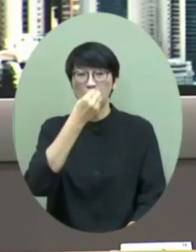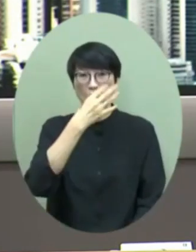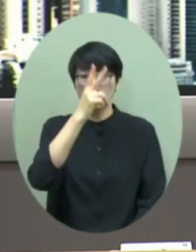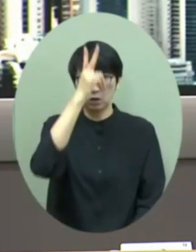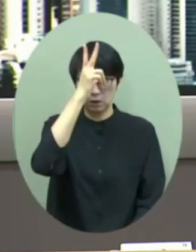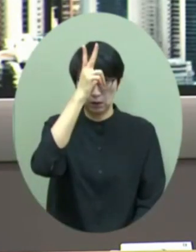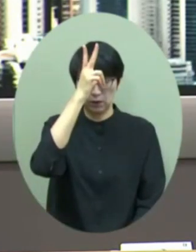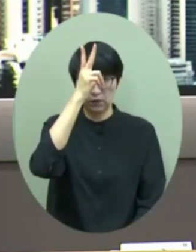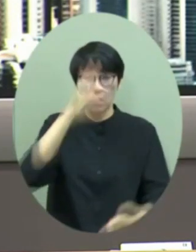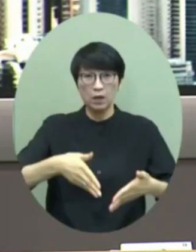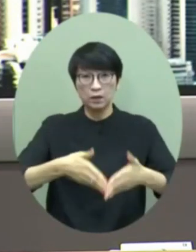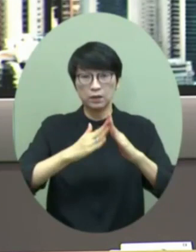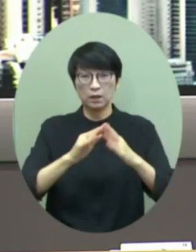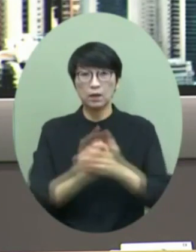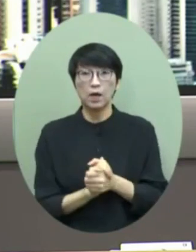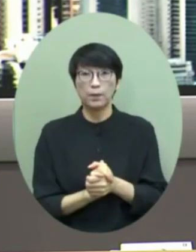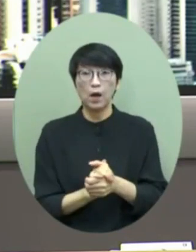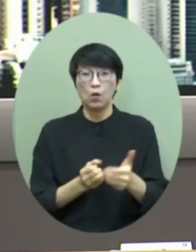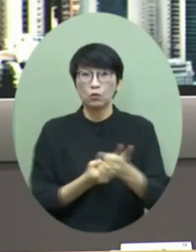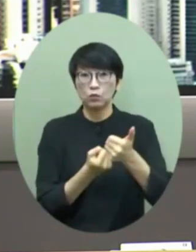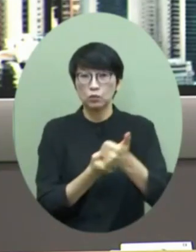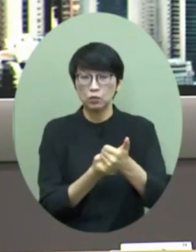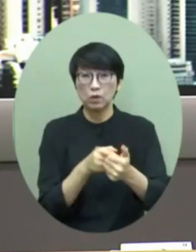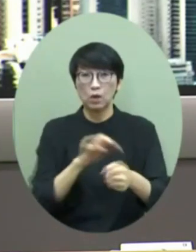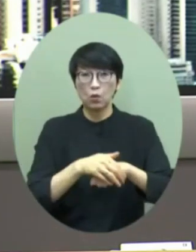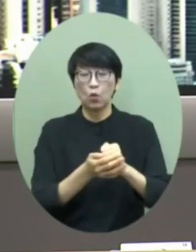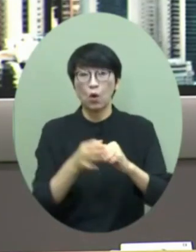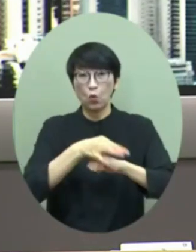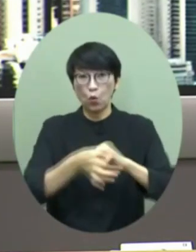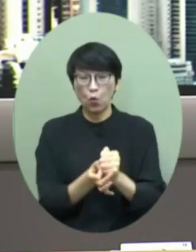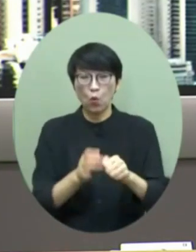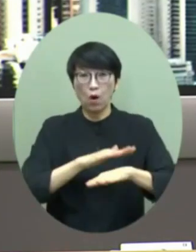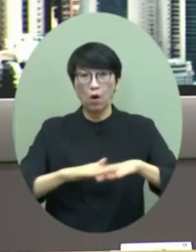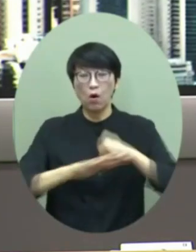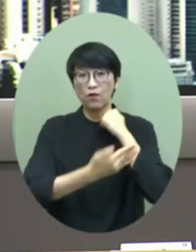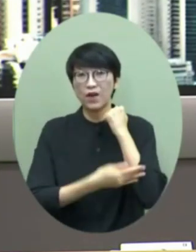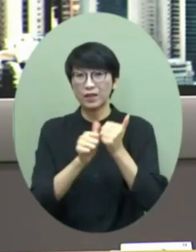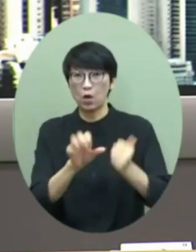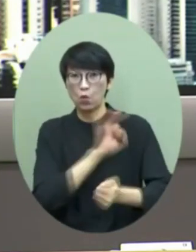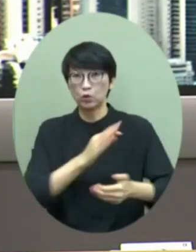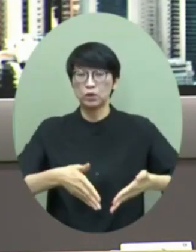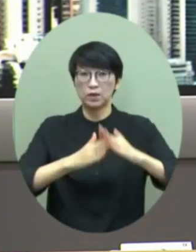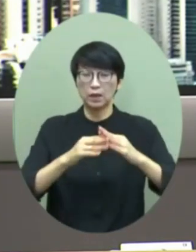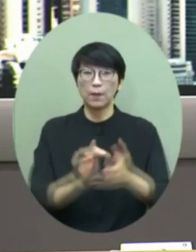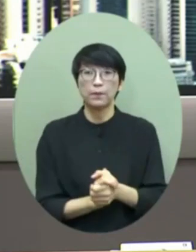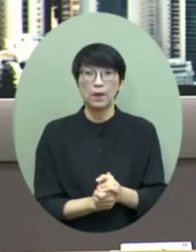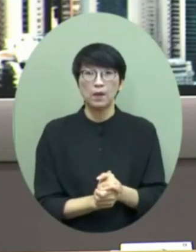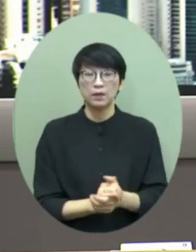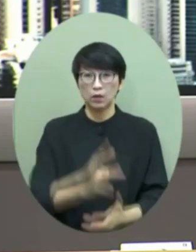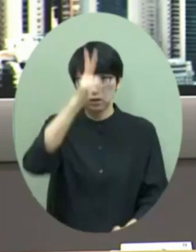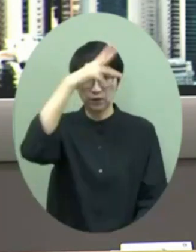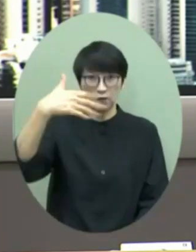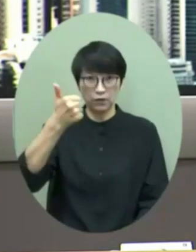also provisions on the organizational structure, and that includes the setting up